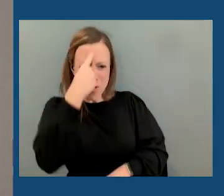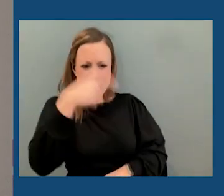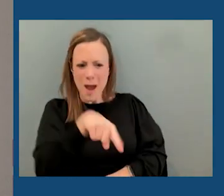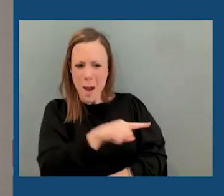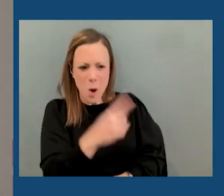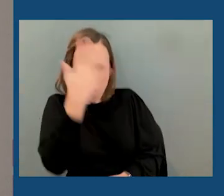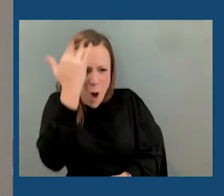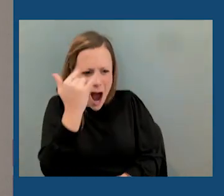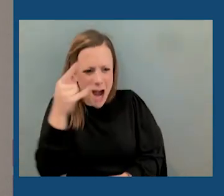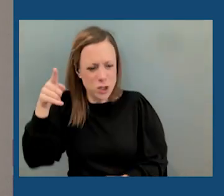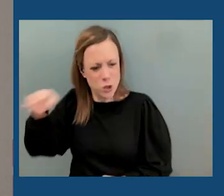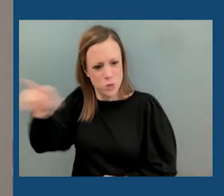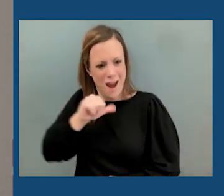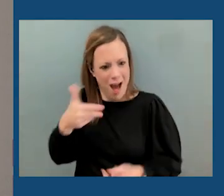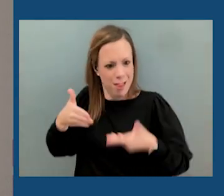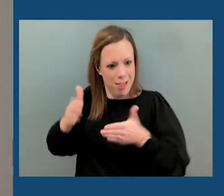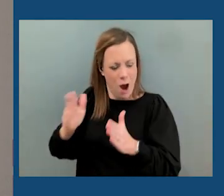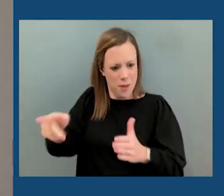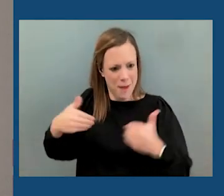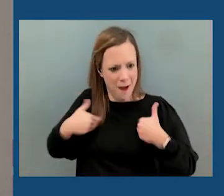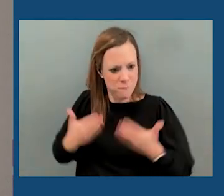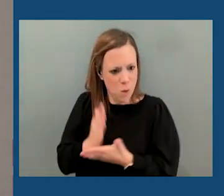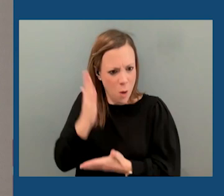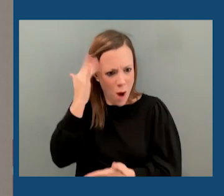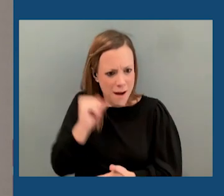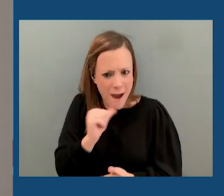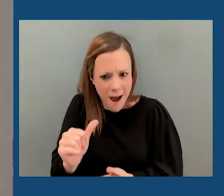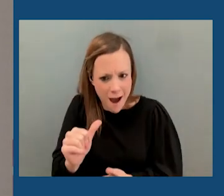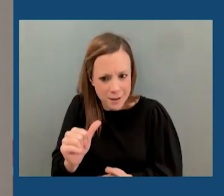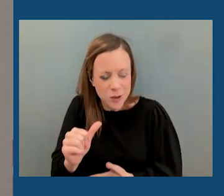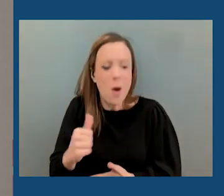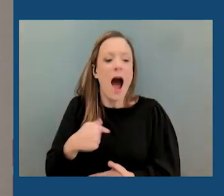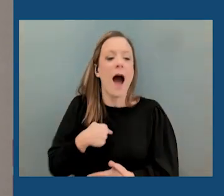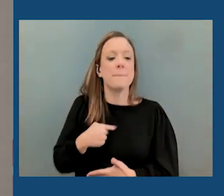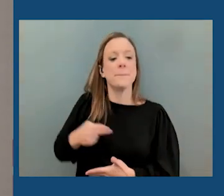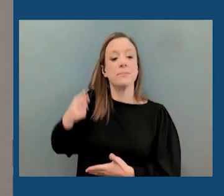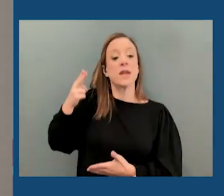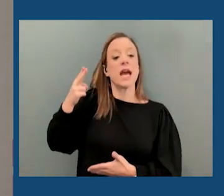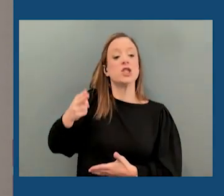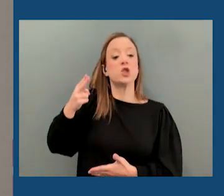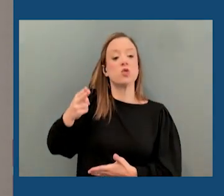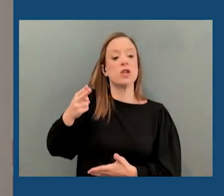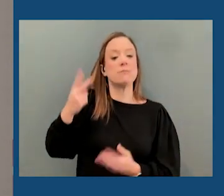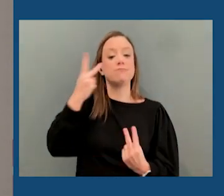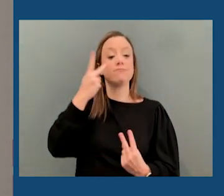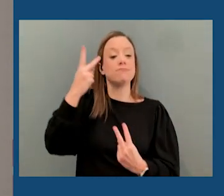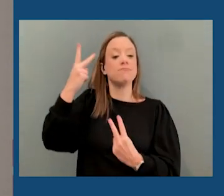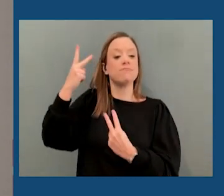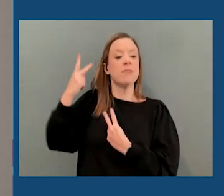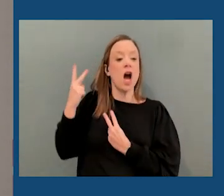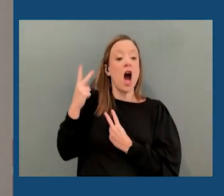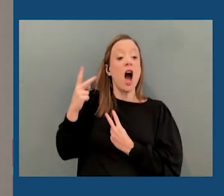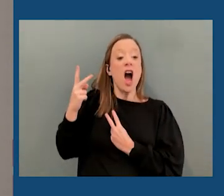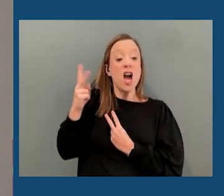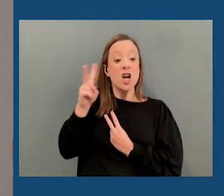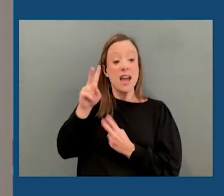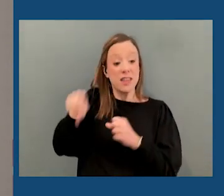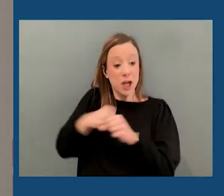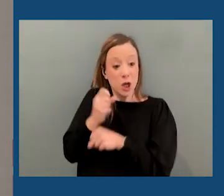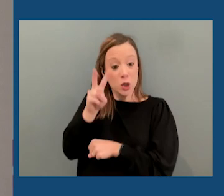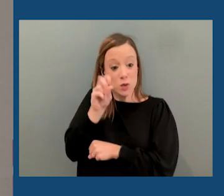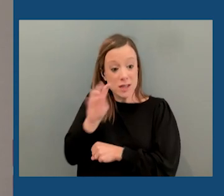I'm the historian in my head anyway, because 2004, I ran for the Senate for the first